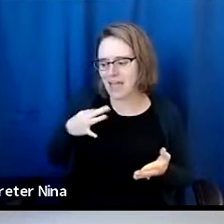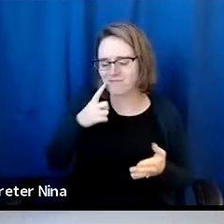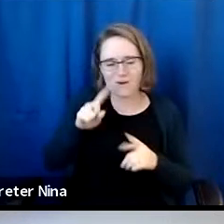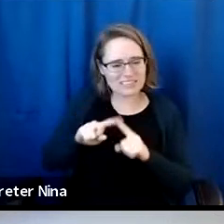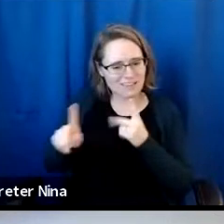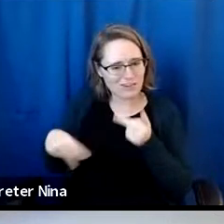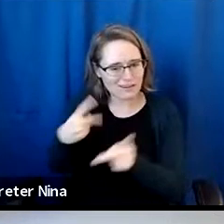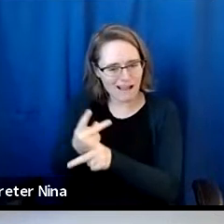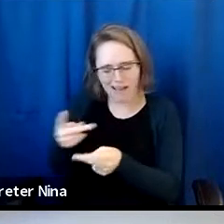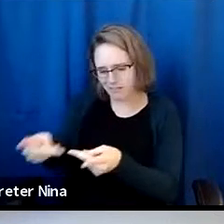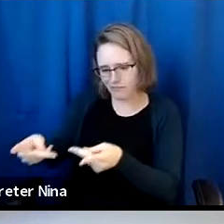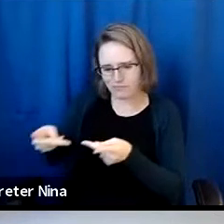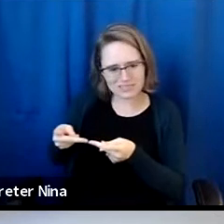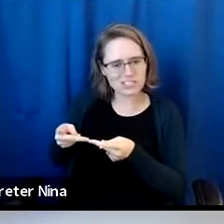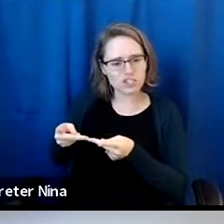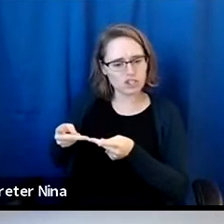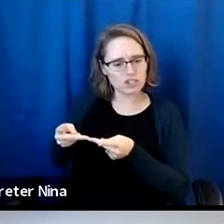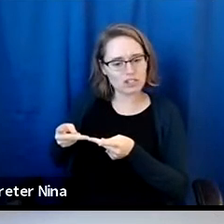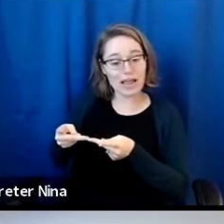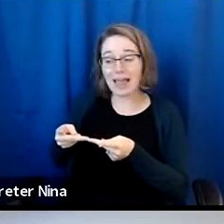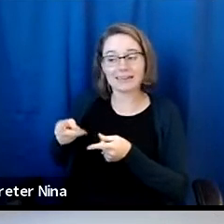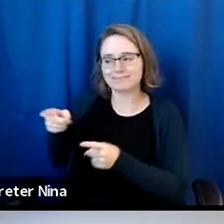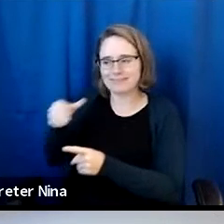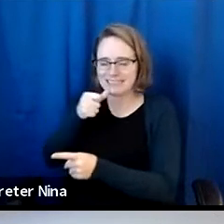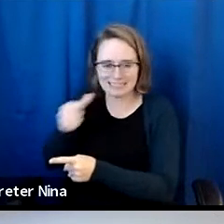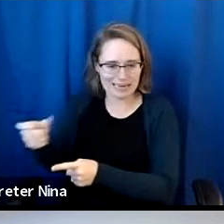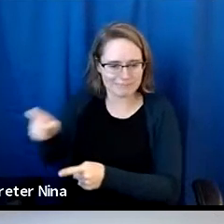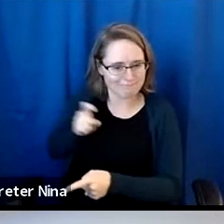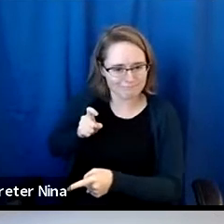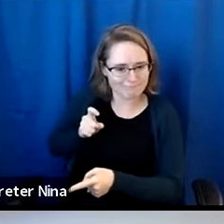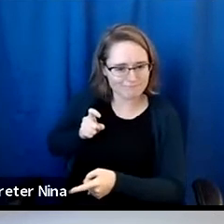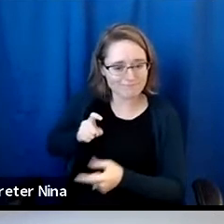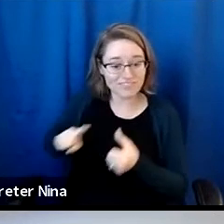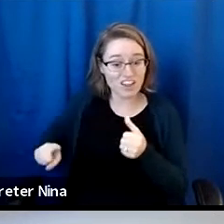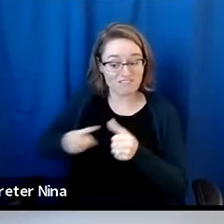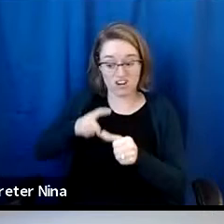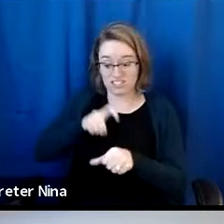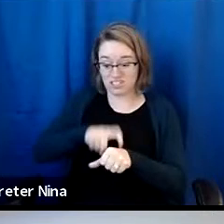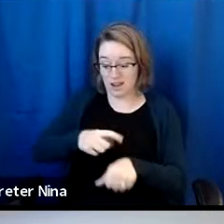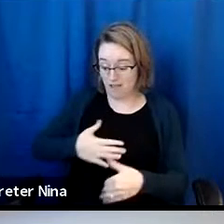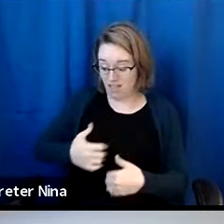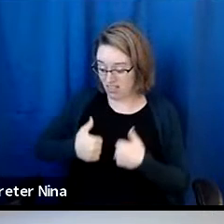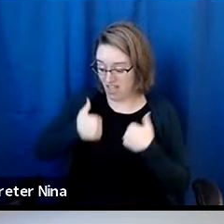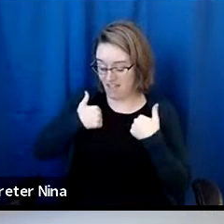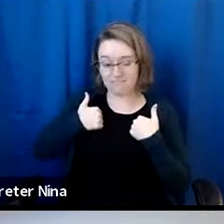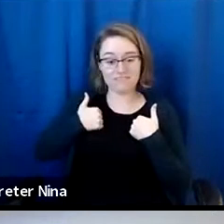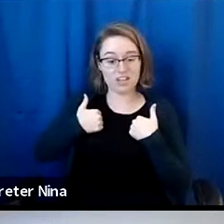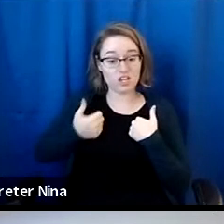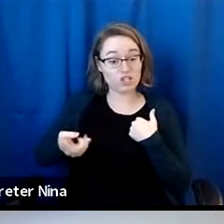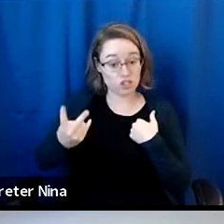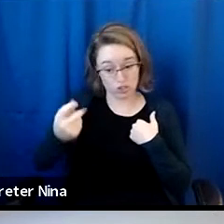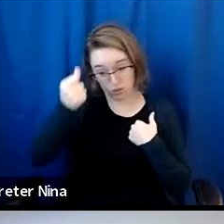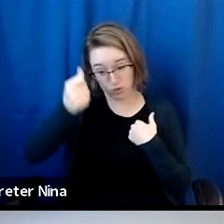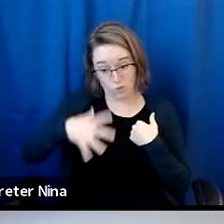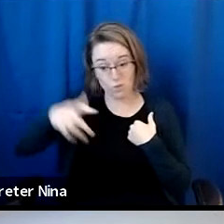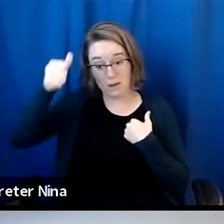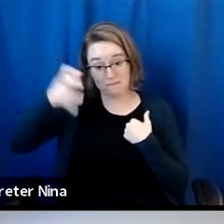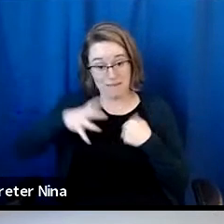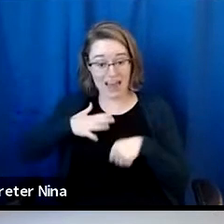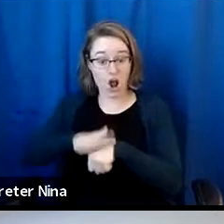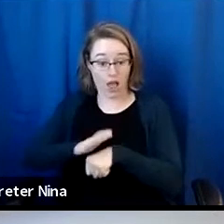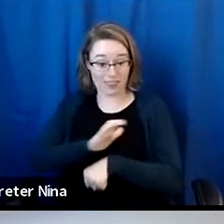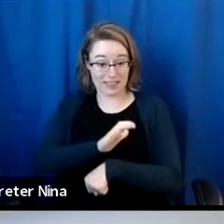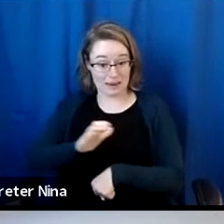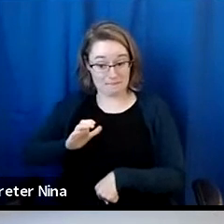of position, and I did not get that position. And for the first time in my life, 2 men on the committee called